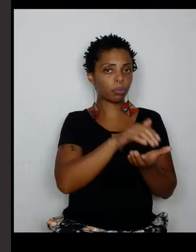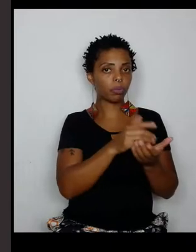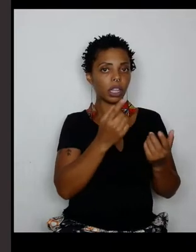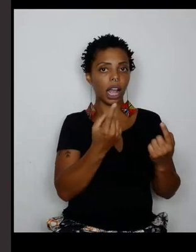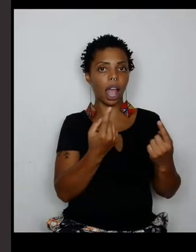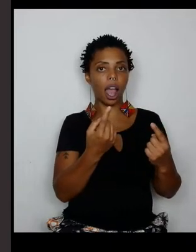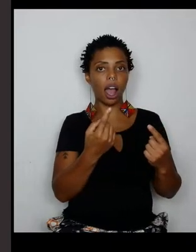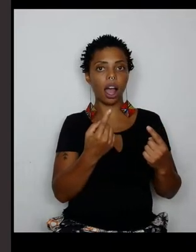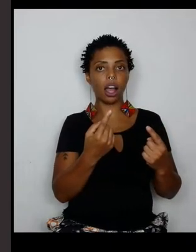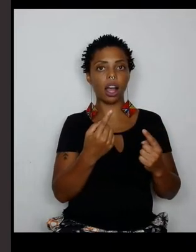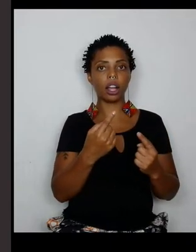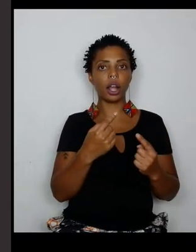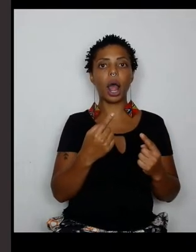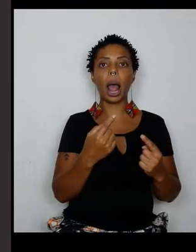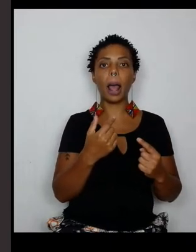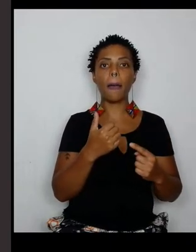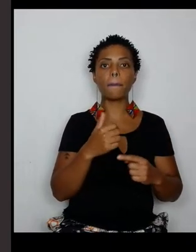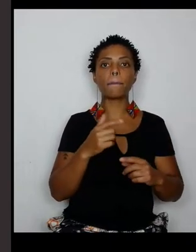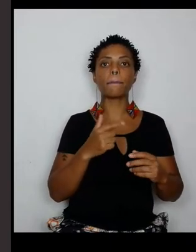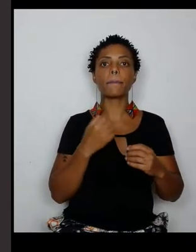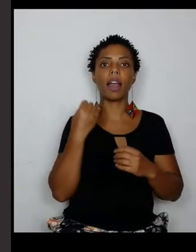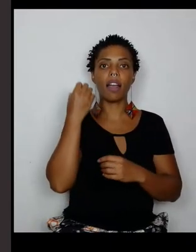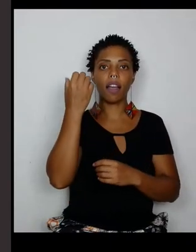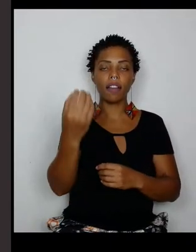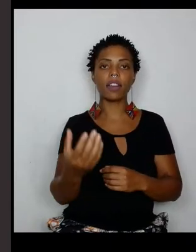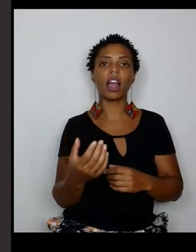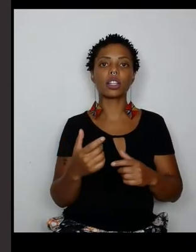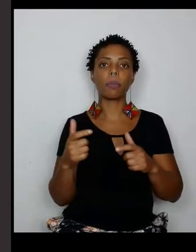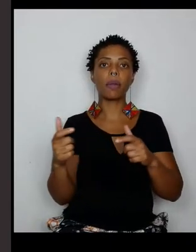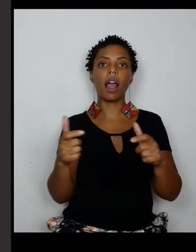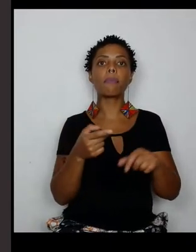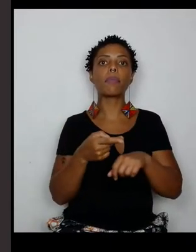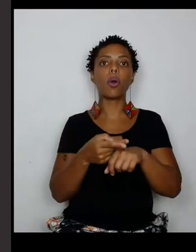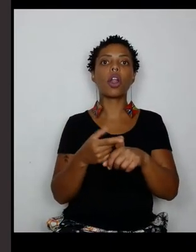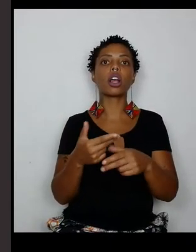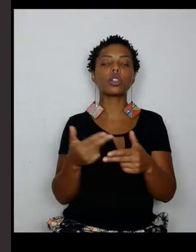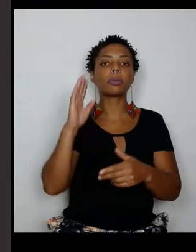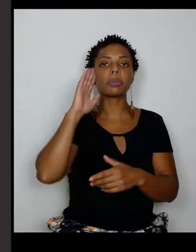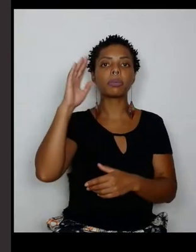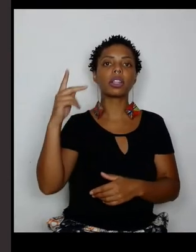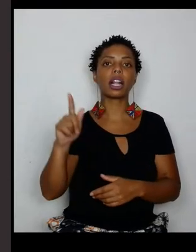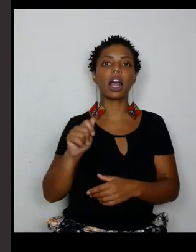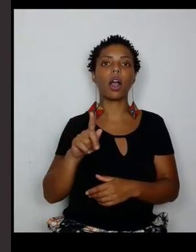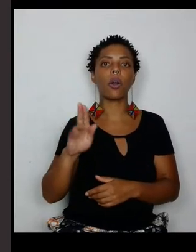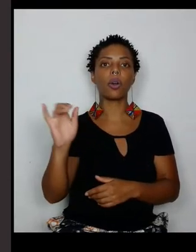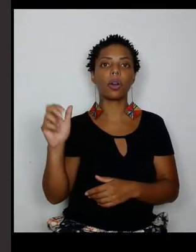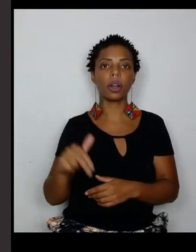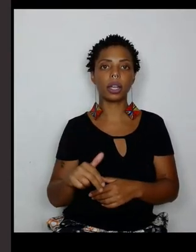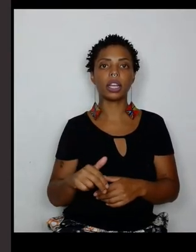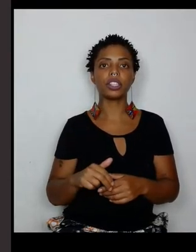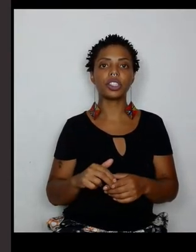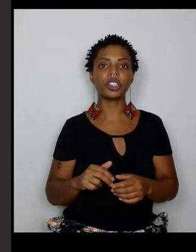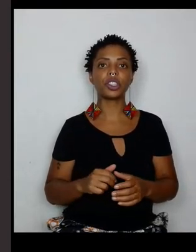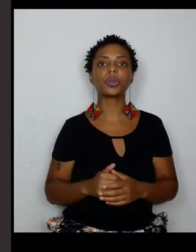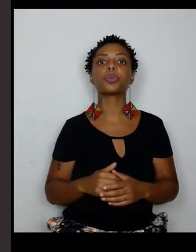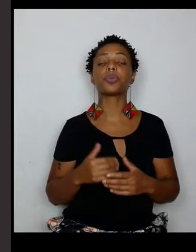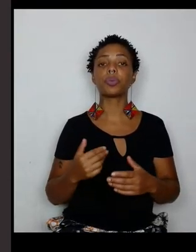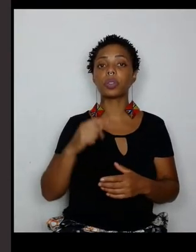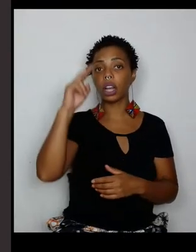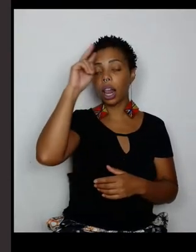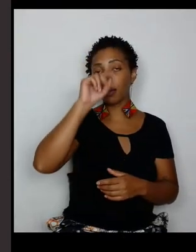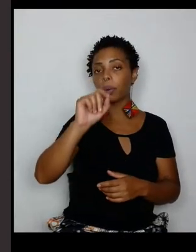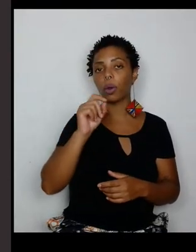major gogas sites ponte van camper and lupo do my recollection is that they both sit at once will come